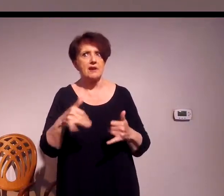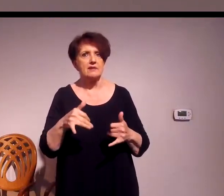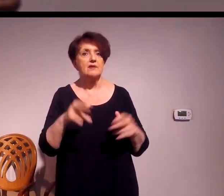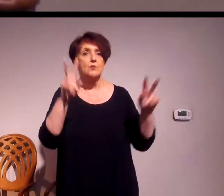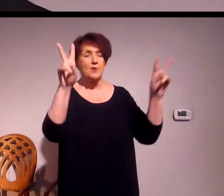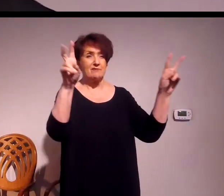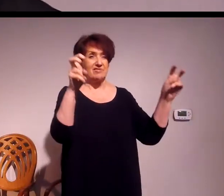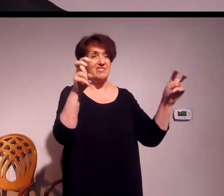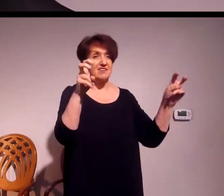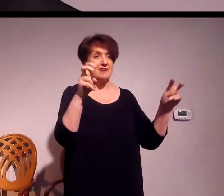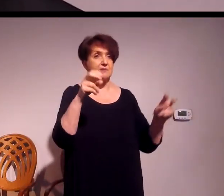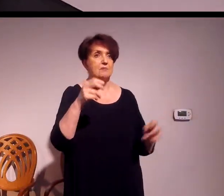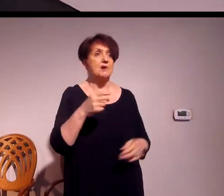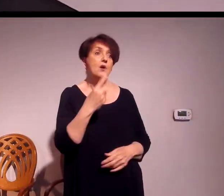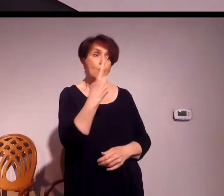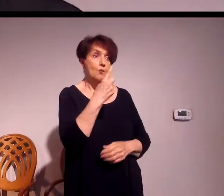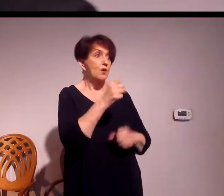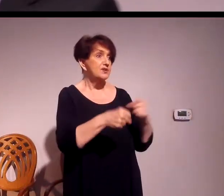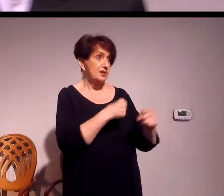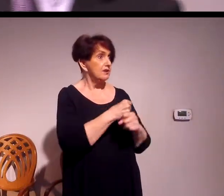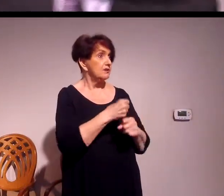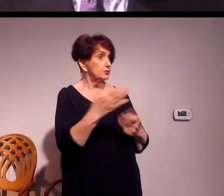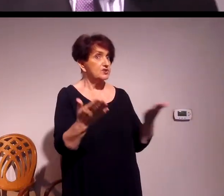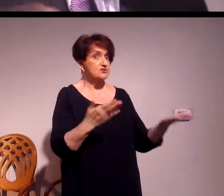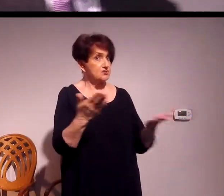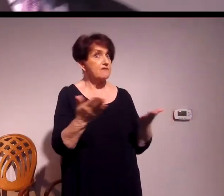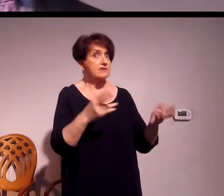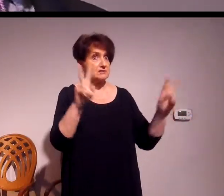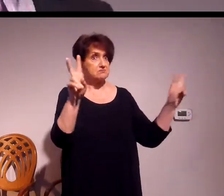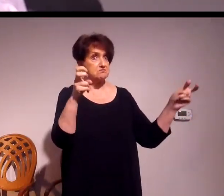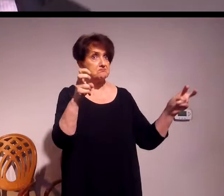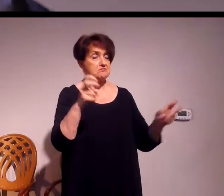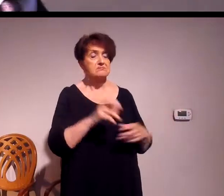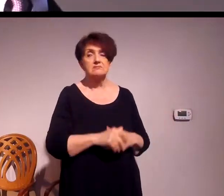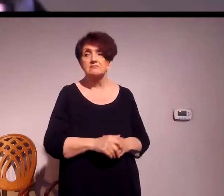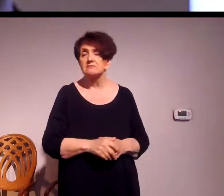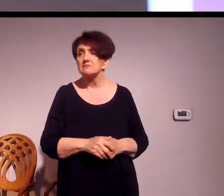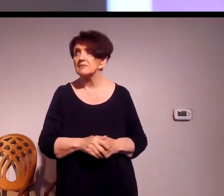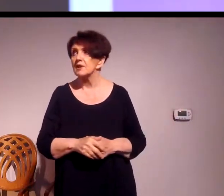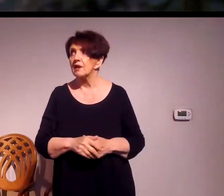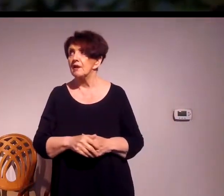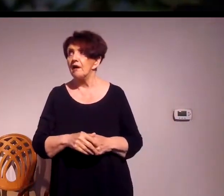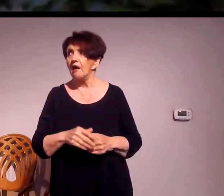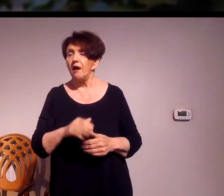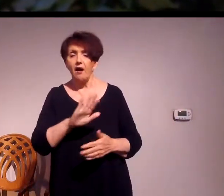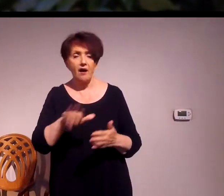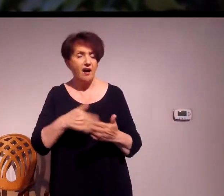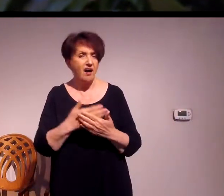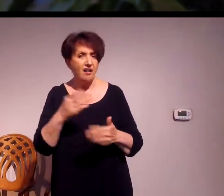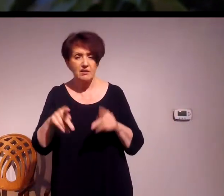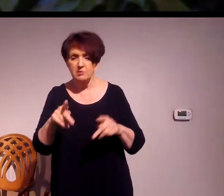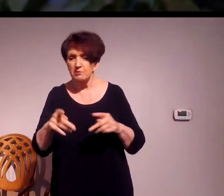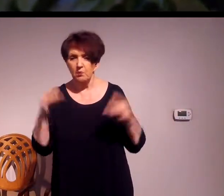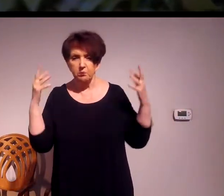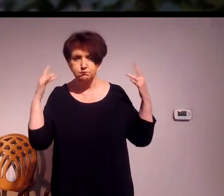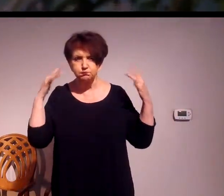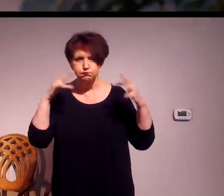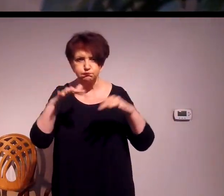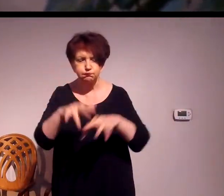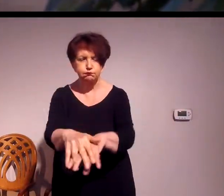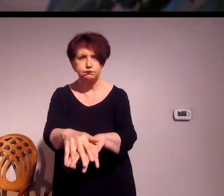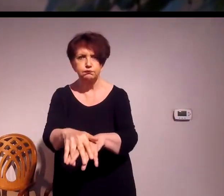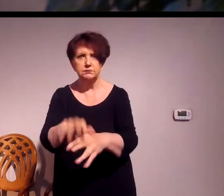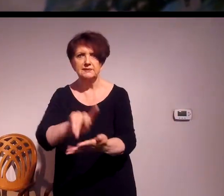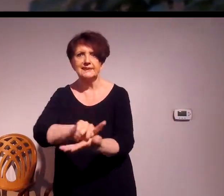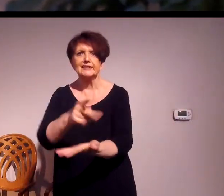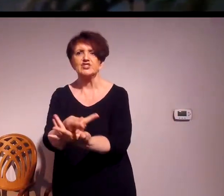was service. See, if your house is like my house, everybody comes to the kitchen, right? No matter what room you want them to